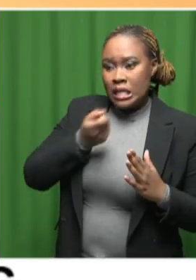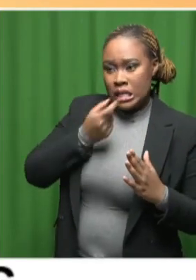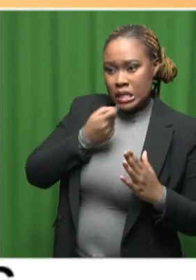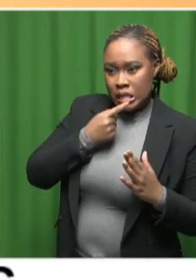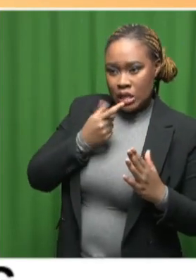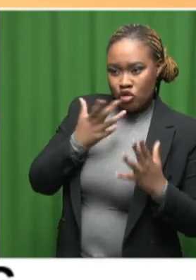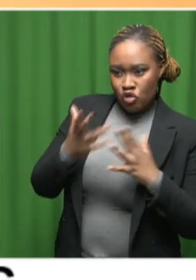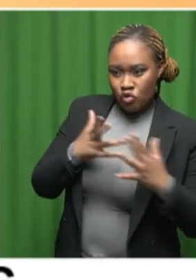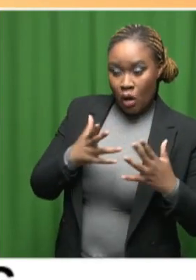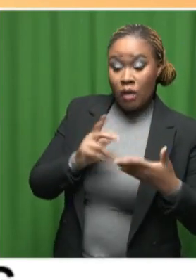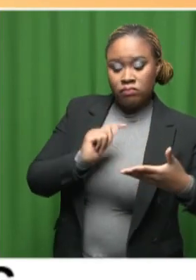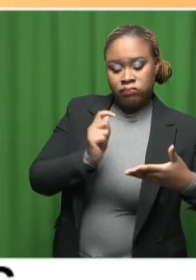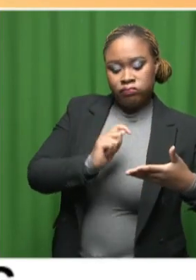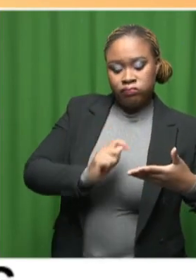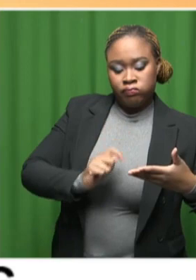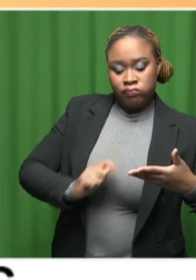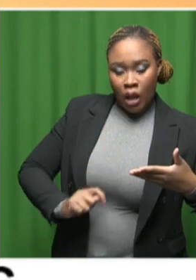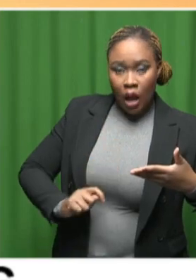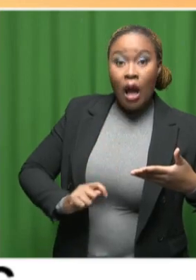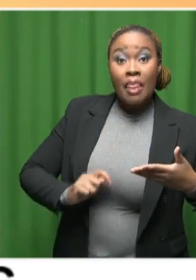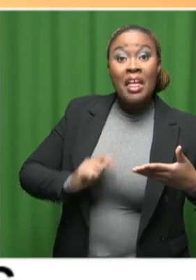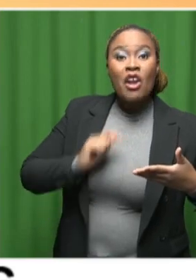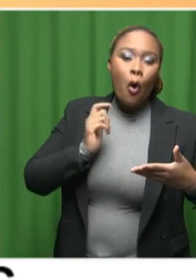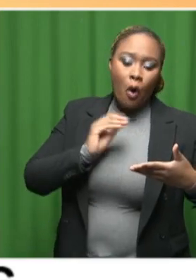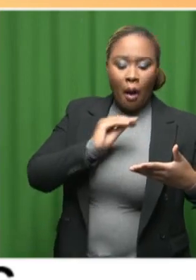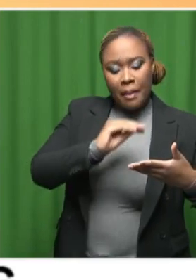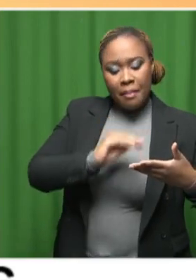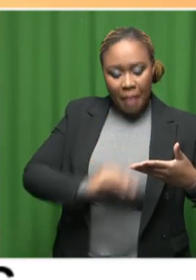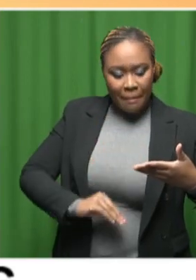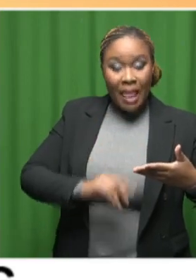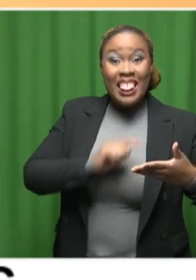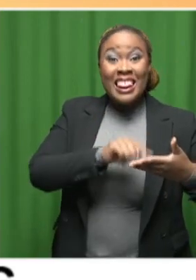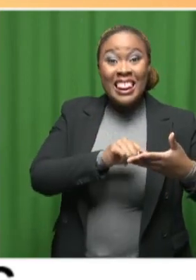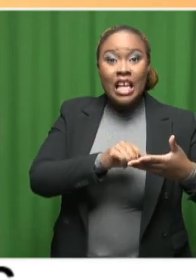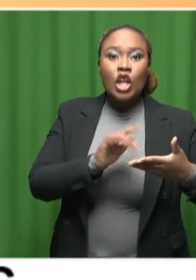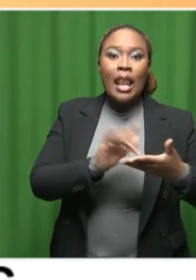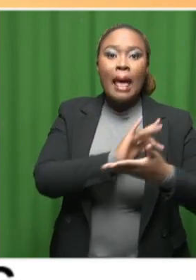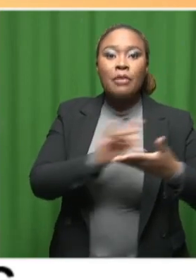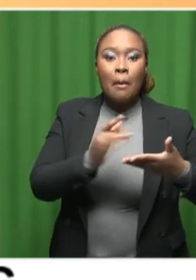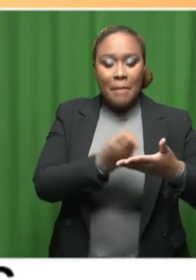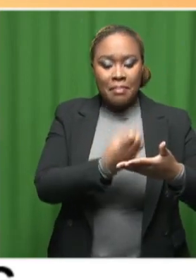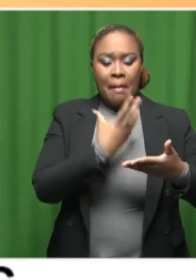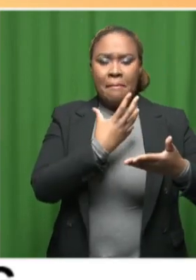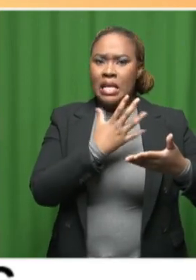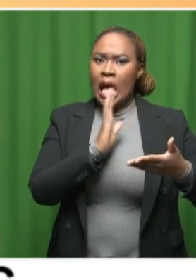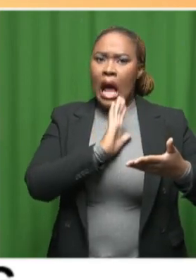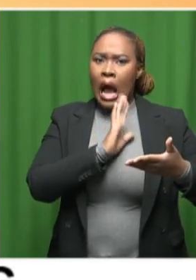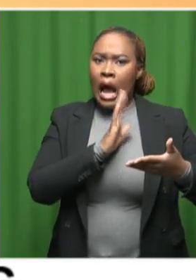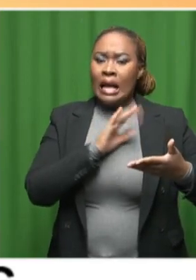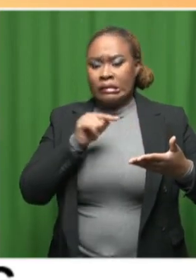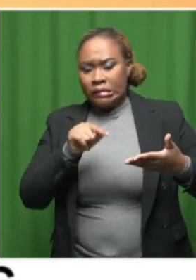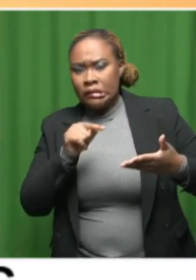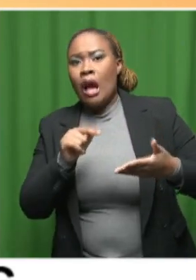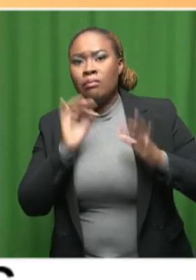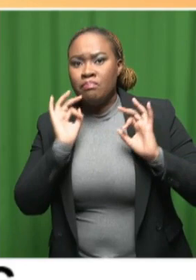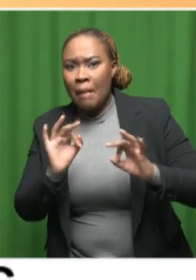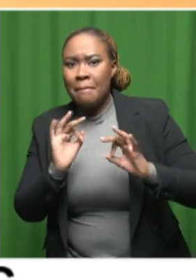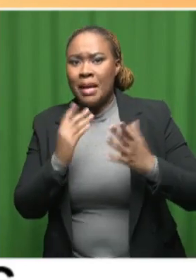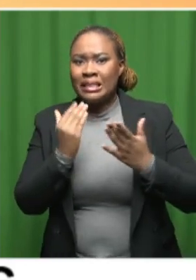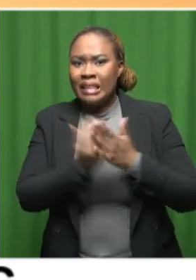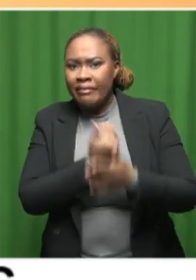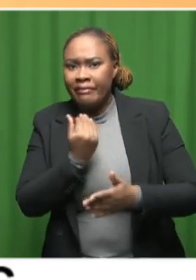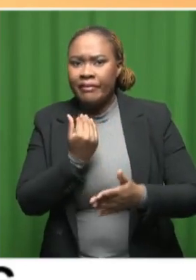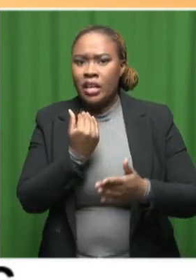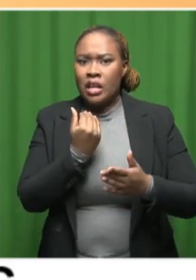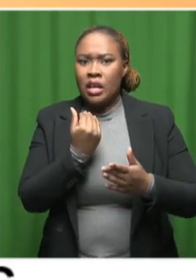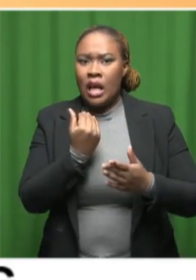prescription, the digital solution not be able to say, hey, you know what, these are probably the drugs you should select that are safer, that are more cost-effective, that are